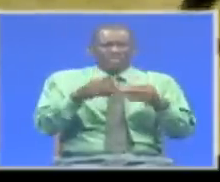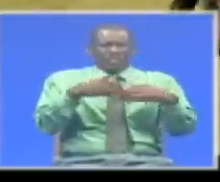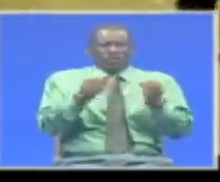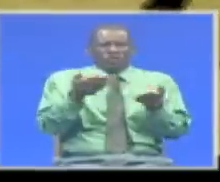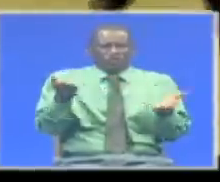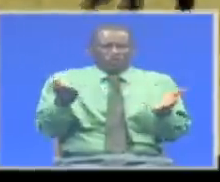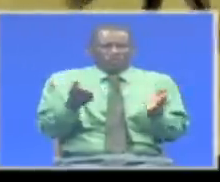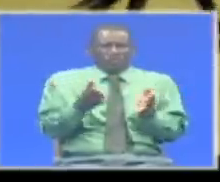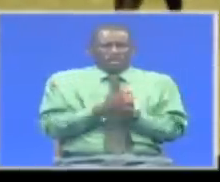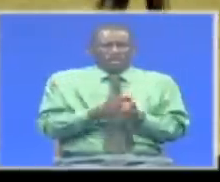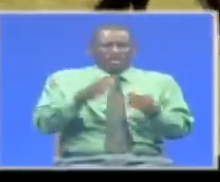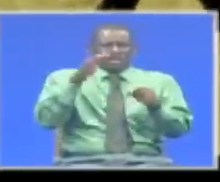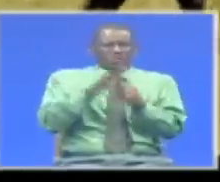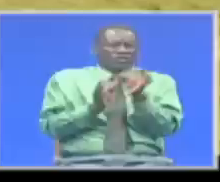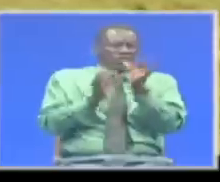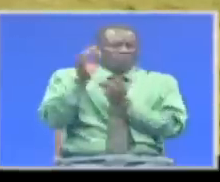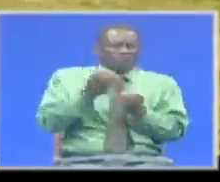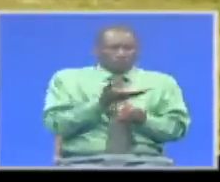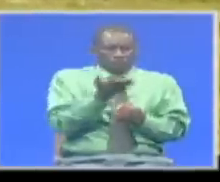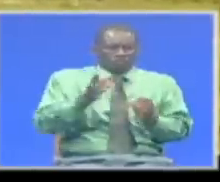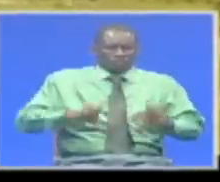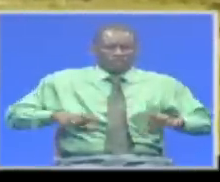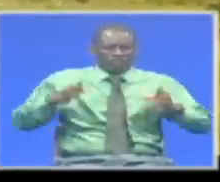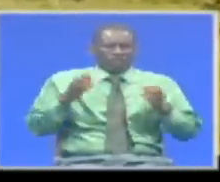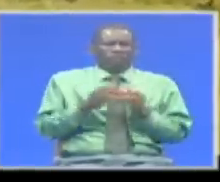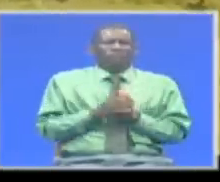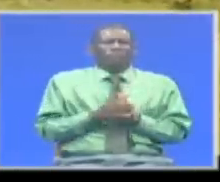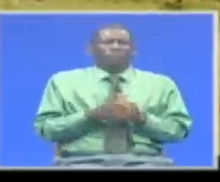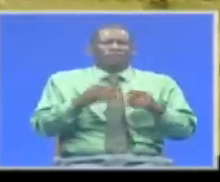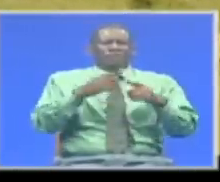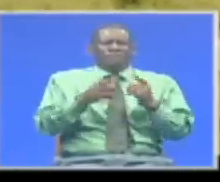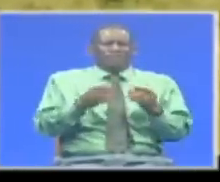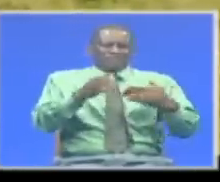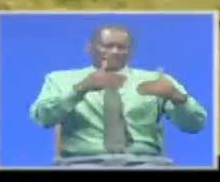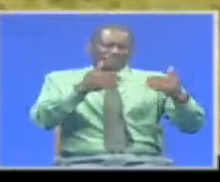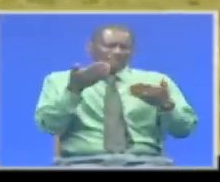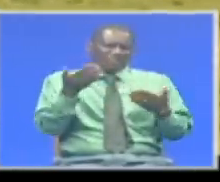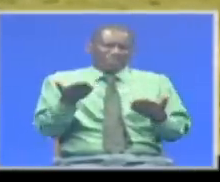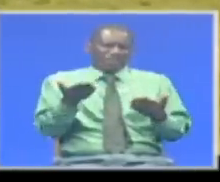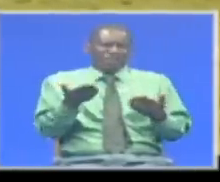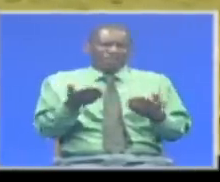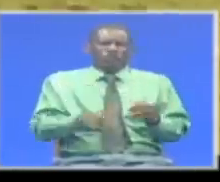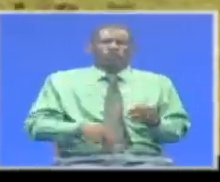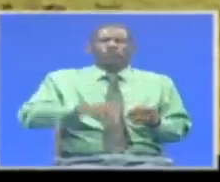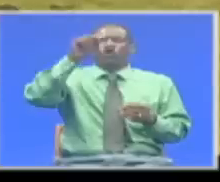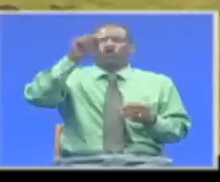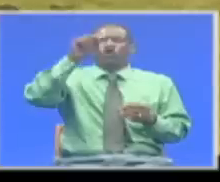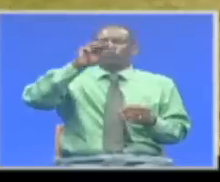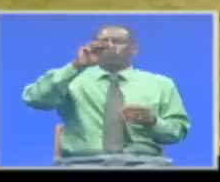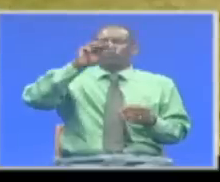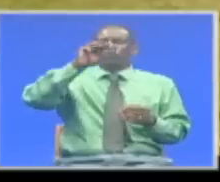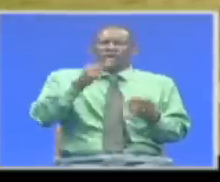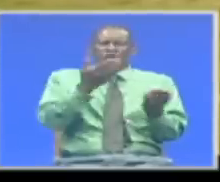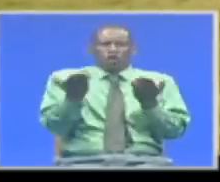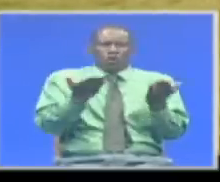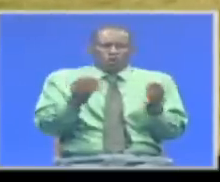and a lot lies on their existence. But the signs are more ominous to the north of the Mara, where a